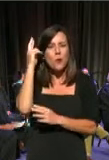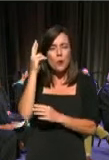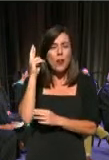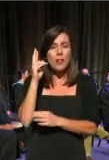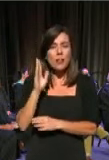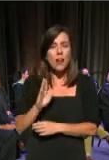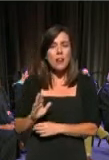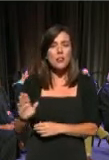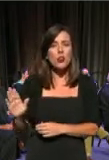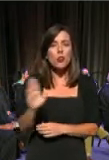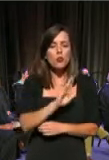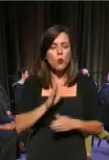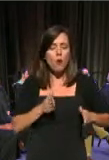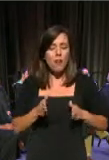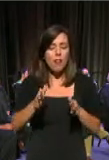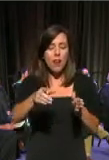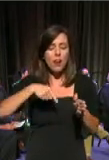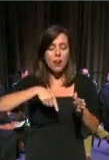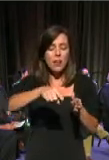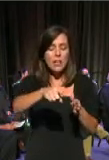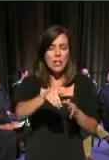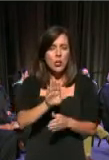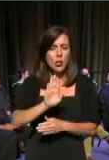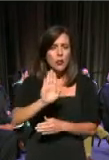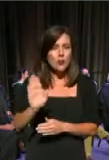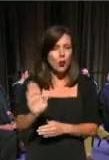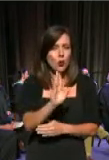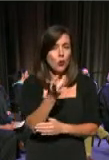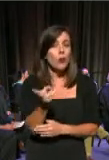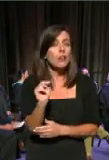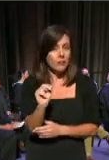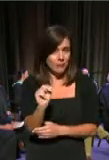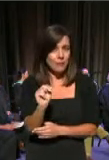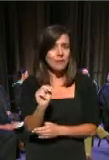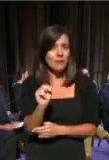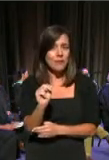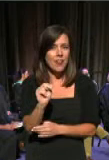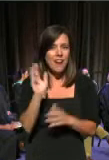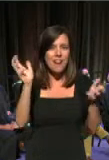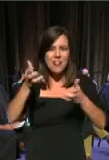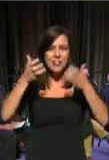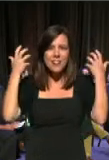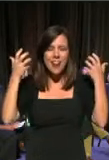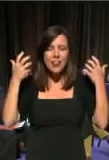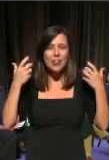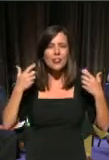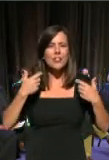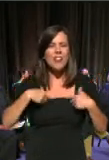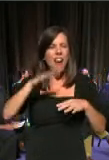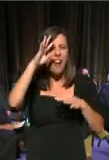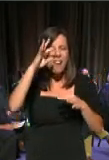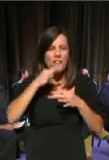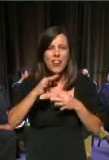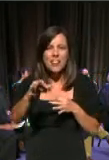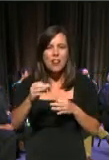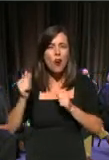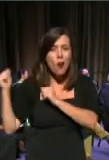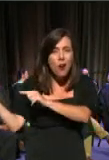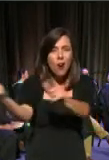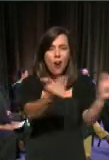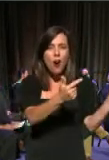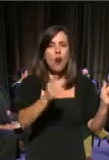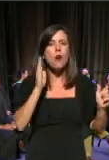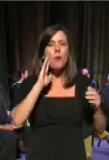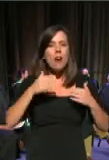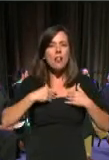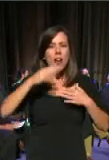your lane in life is nothing but your own. Tigers, I have faith that all of you will have